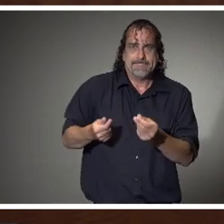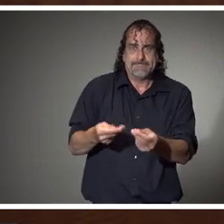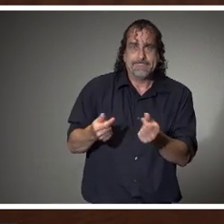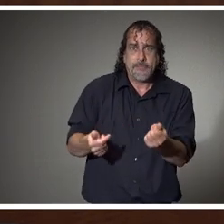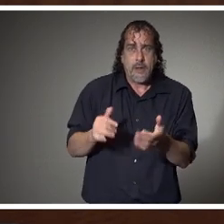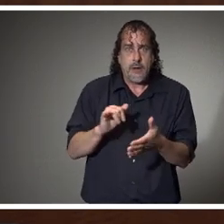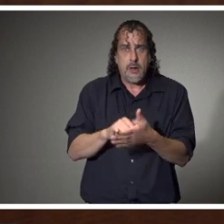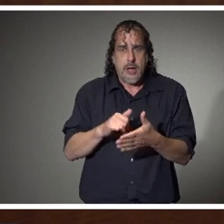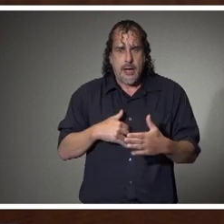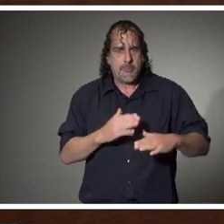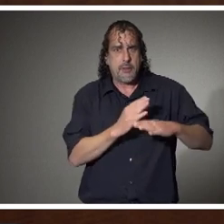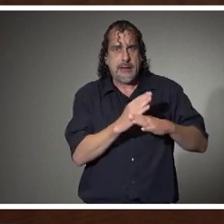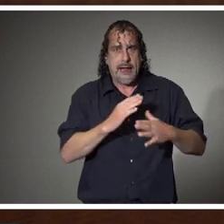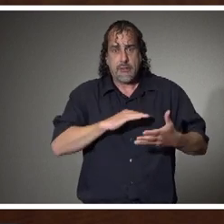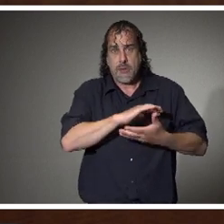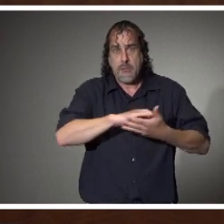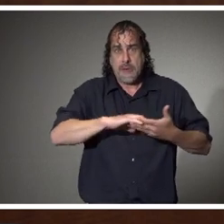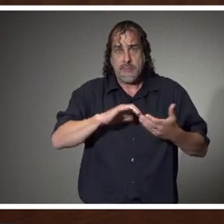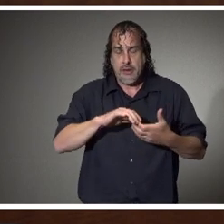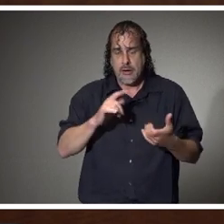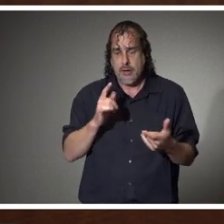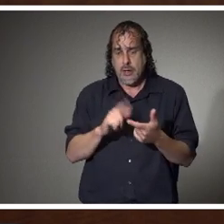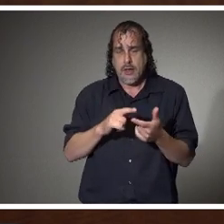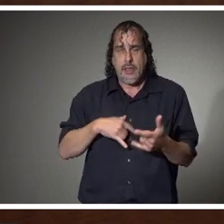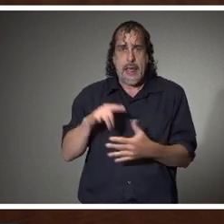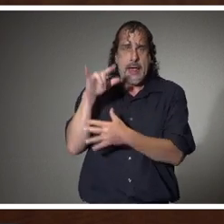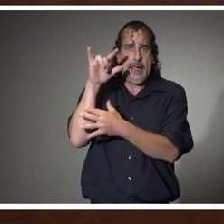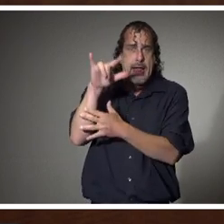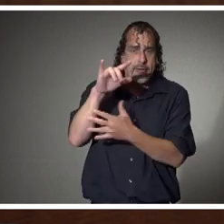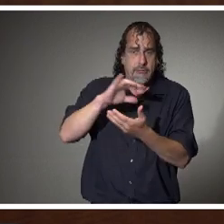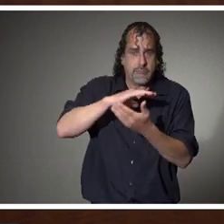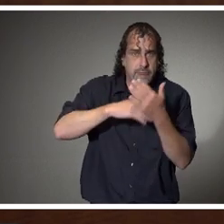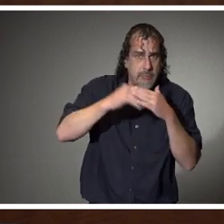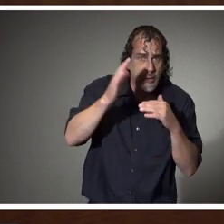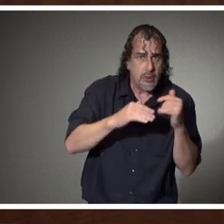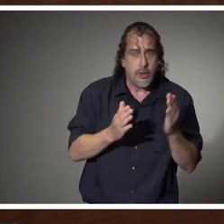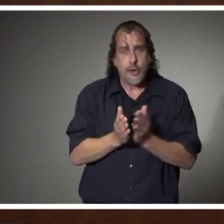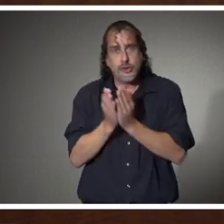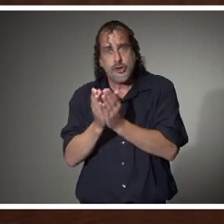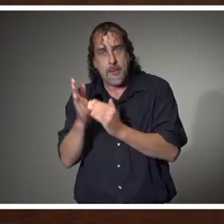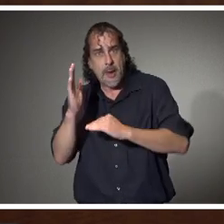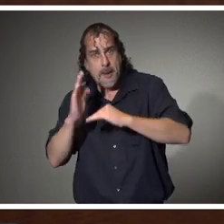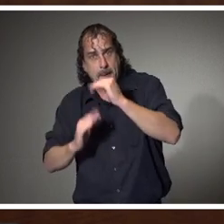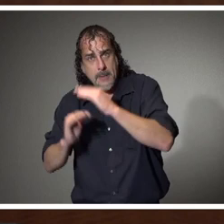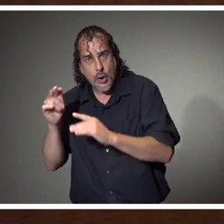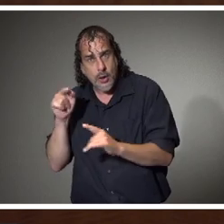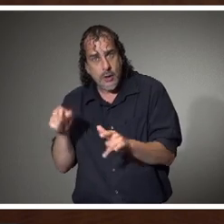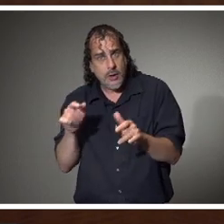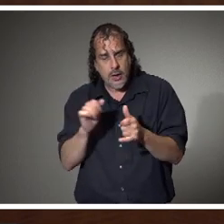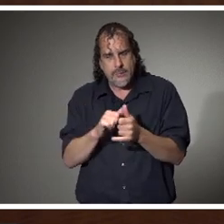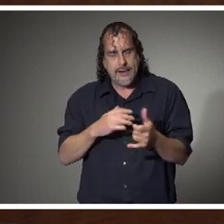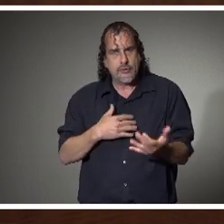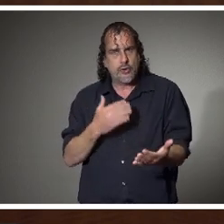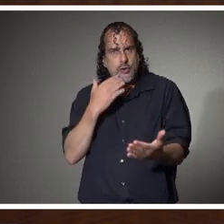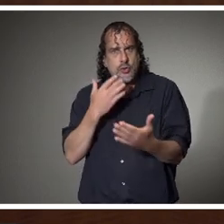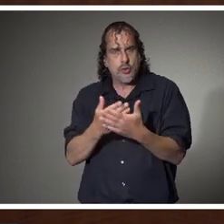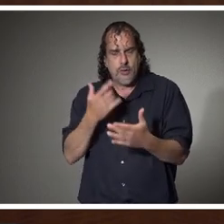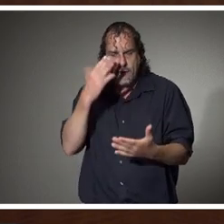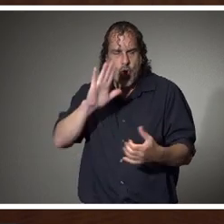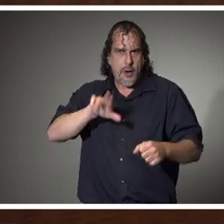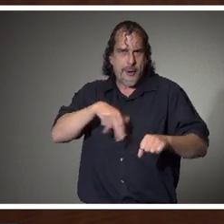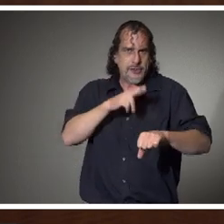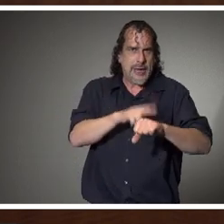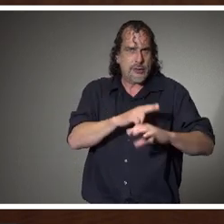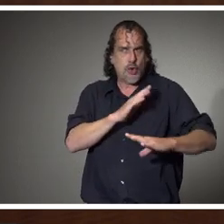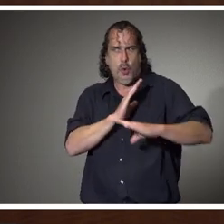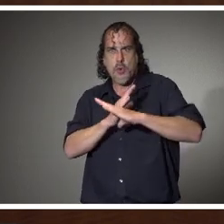defense manufacturing, including aircraft manufacturing and shipbuilding. This will be a good investment for our national security as